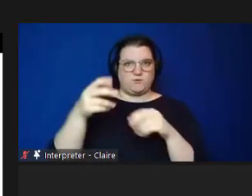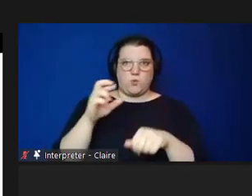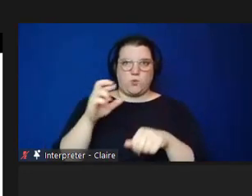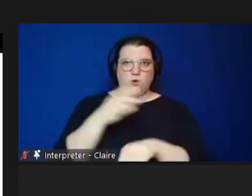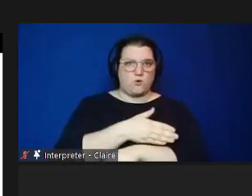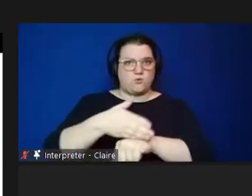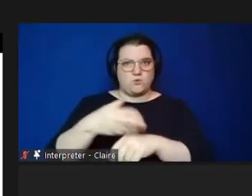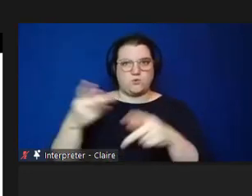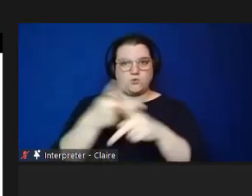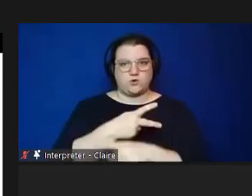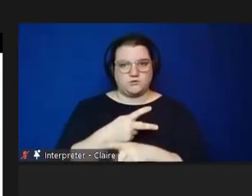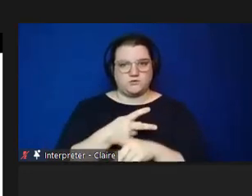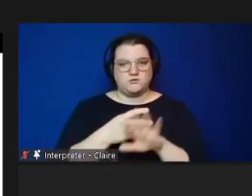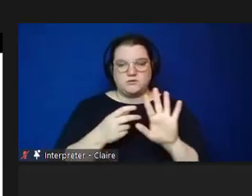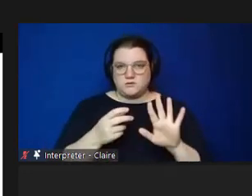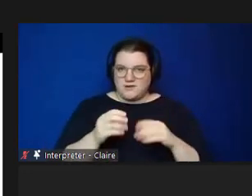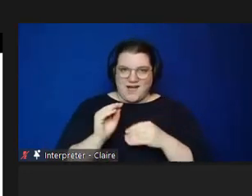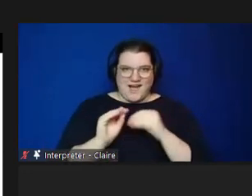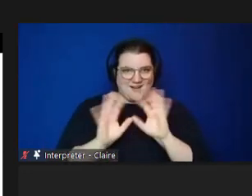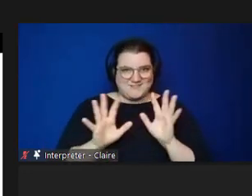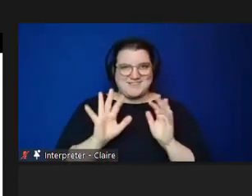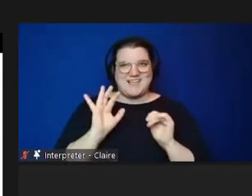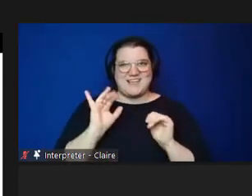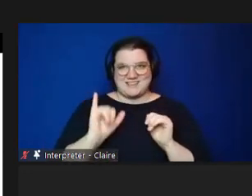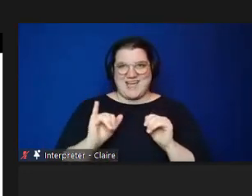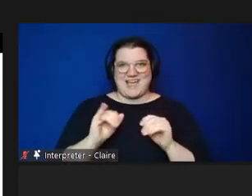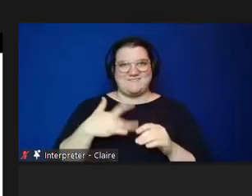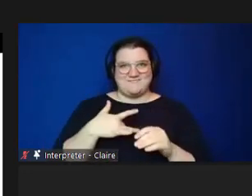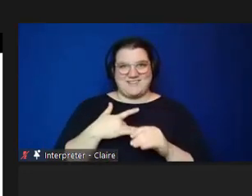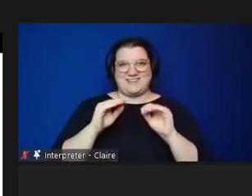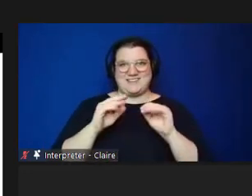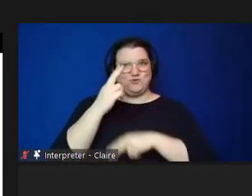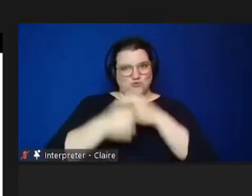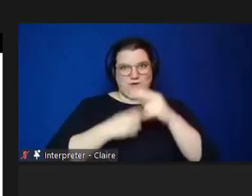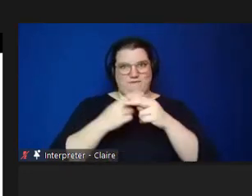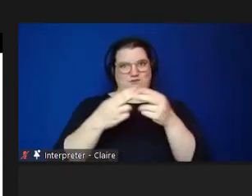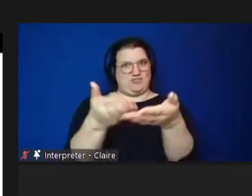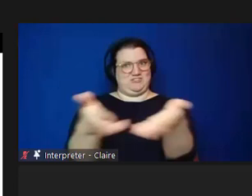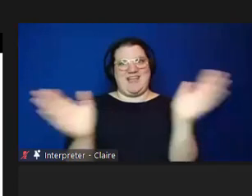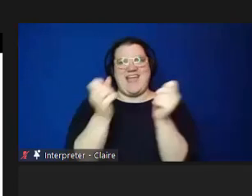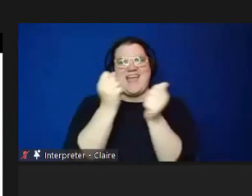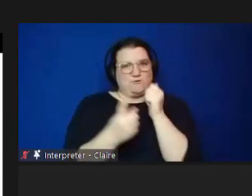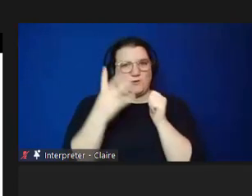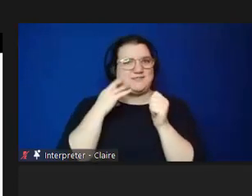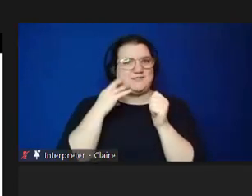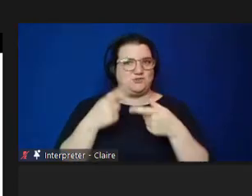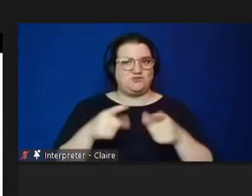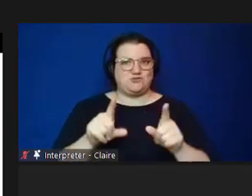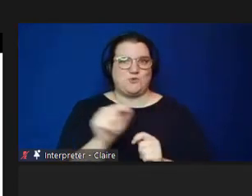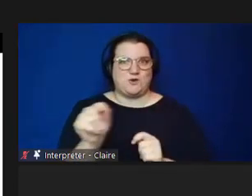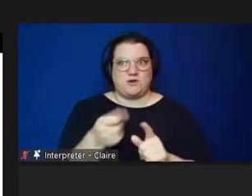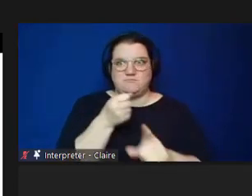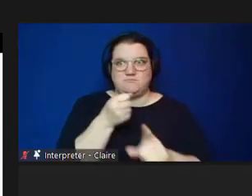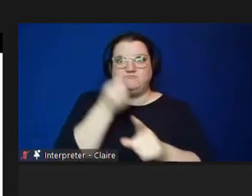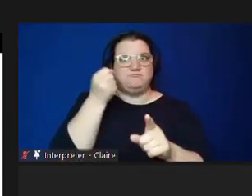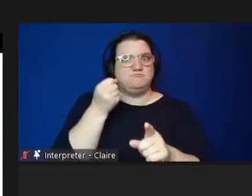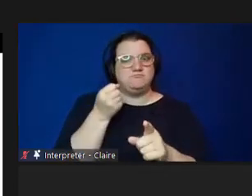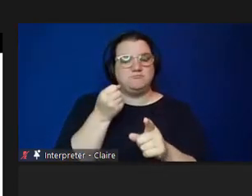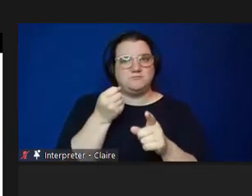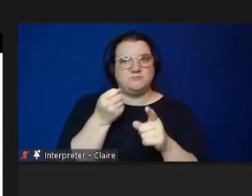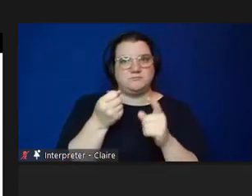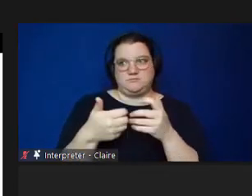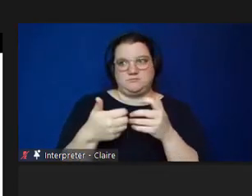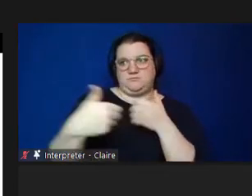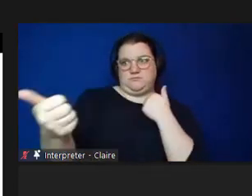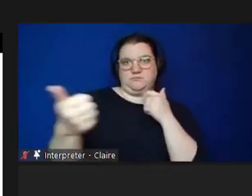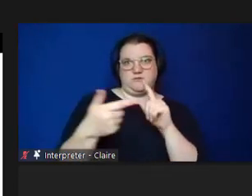a universal thing that everyone experienced during 2020, which is all of a sudden being torn away from